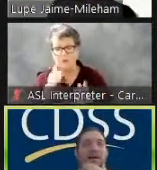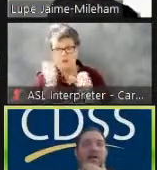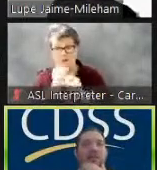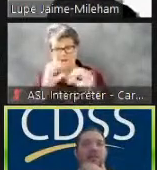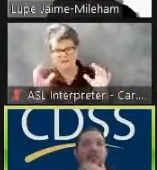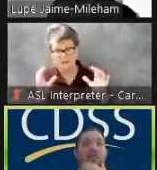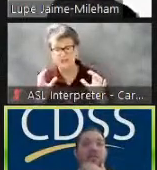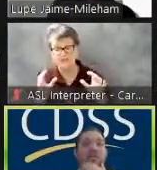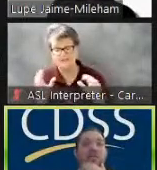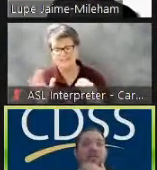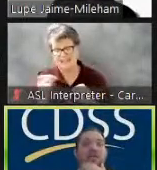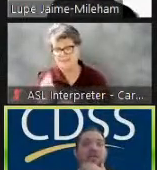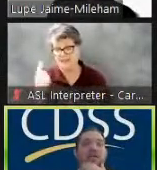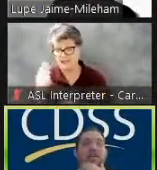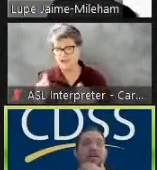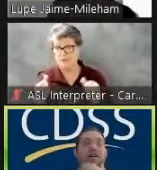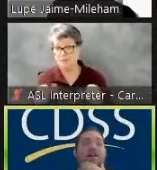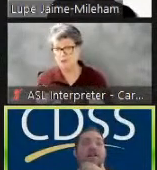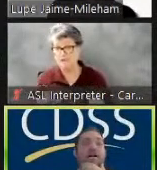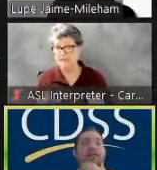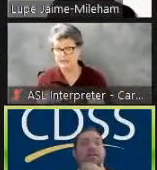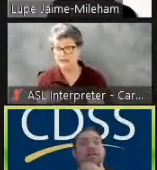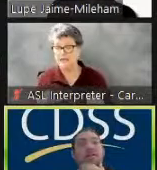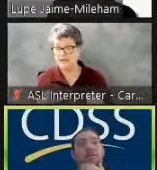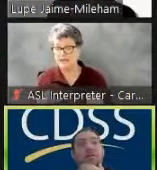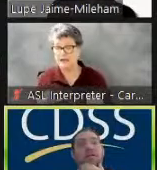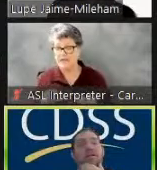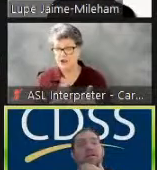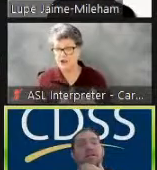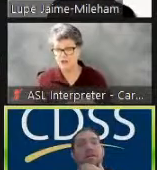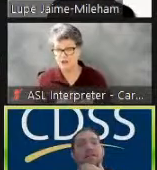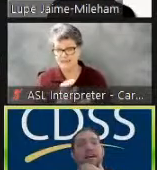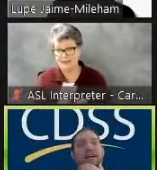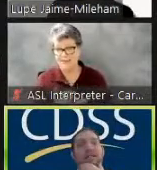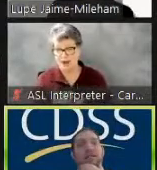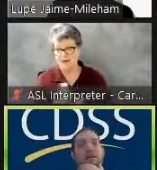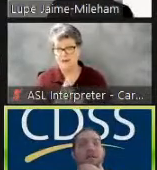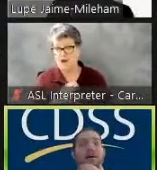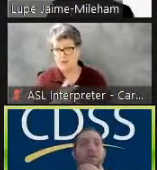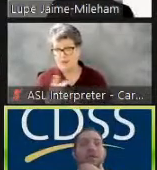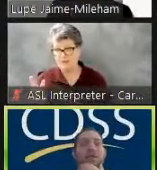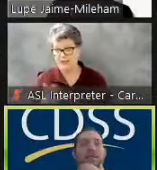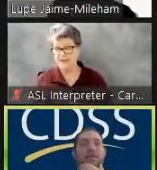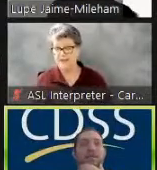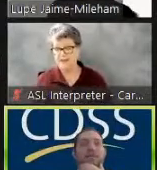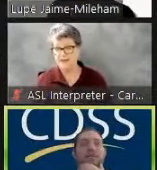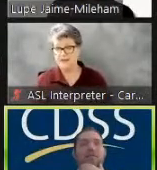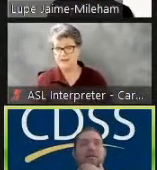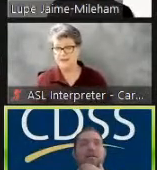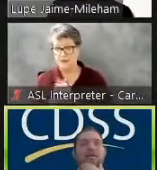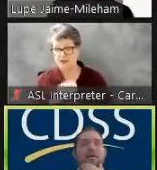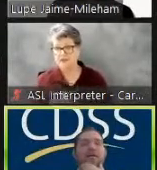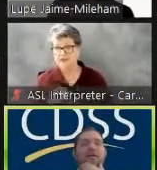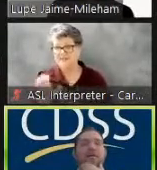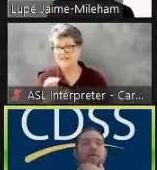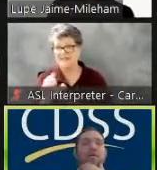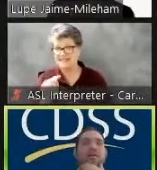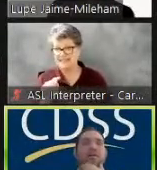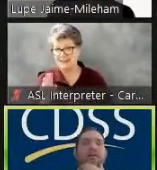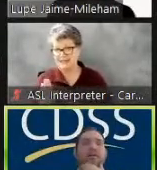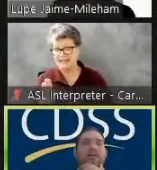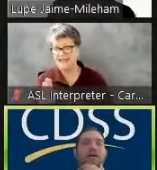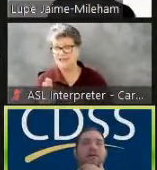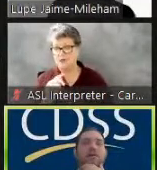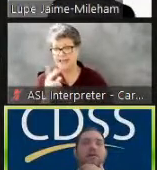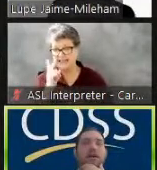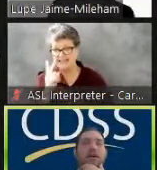to last year, posting our contracted amounts onto our website. So it'll come out through a CCB. So contractors will be able to see